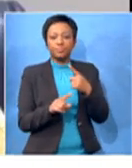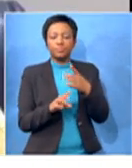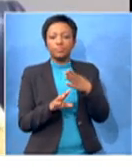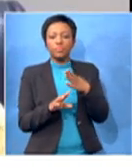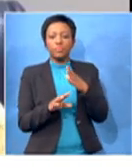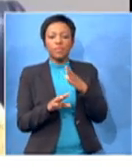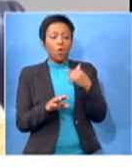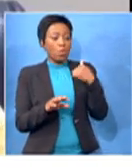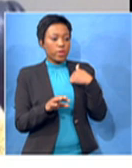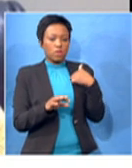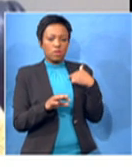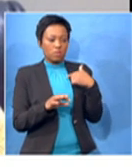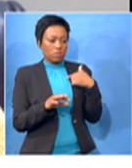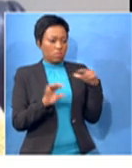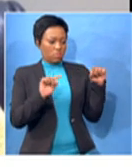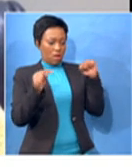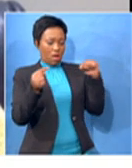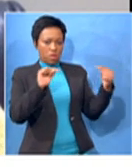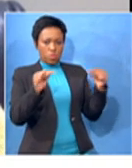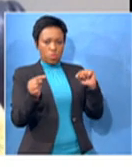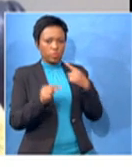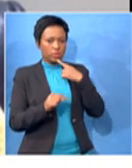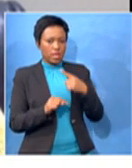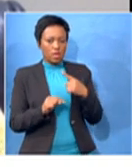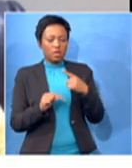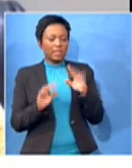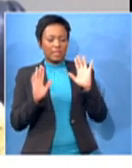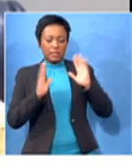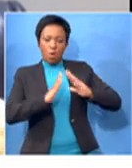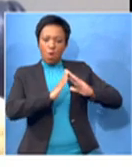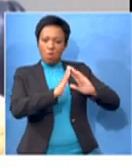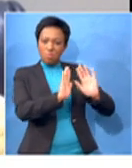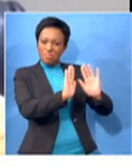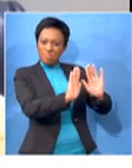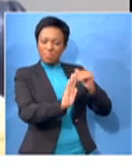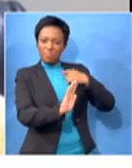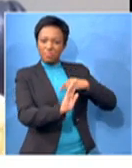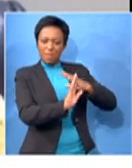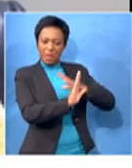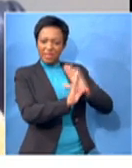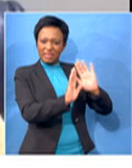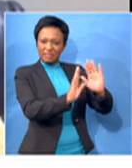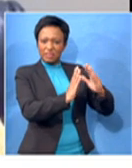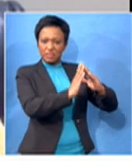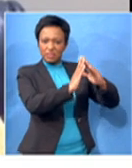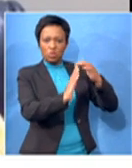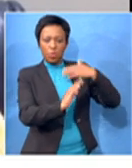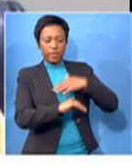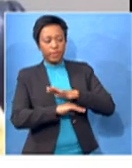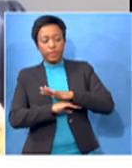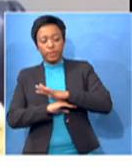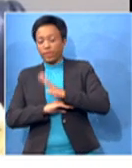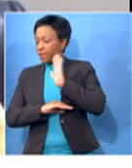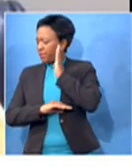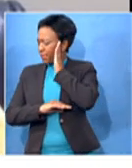argue and say that it's a domestic issue and we turn a blind eye. We have turned a blind eye for